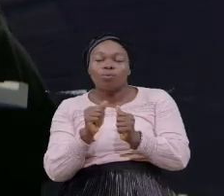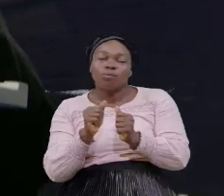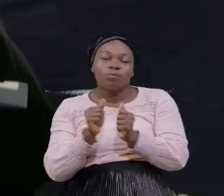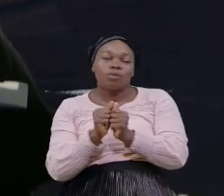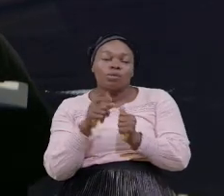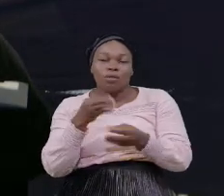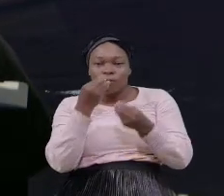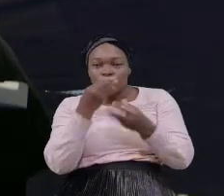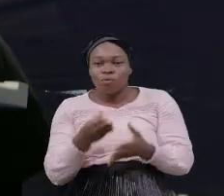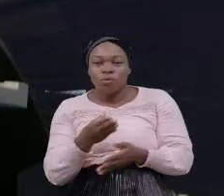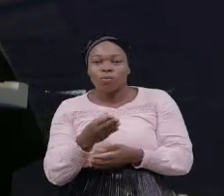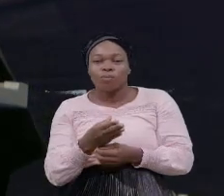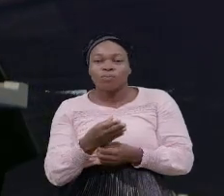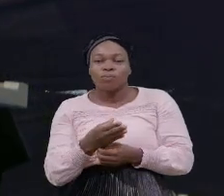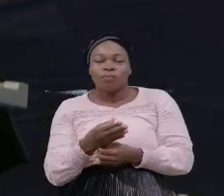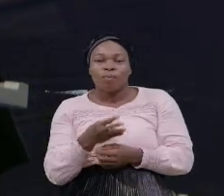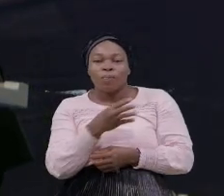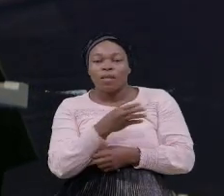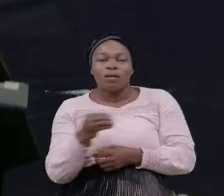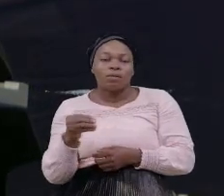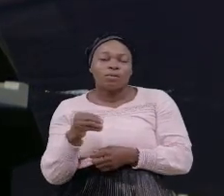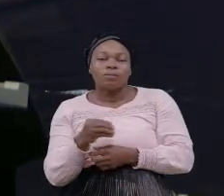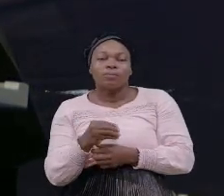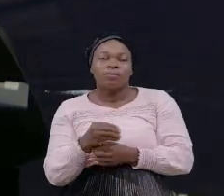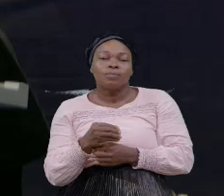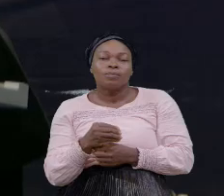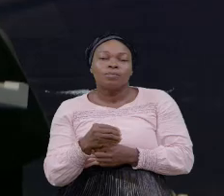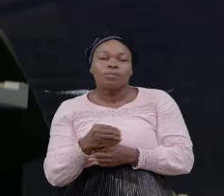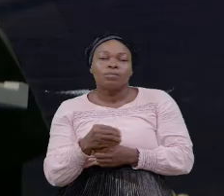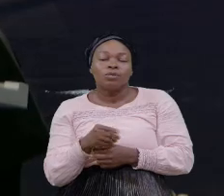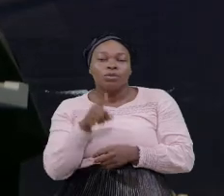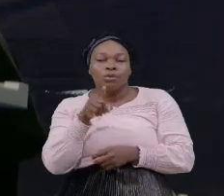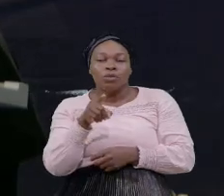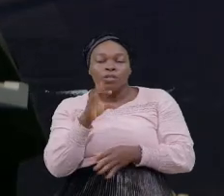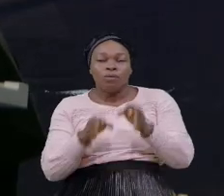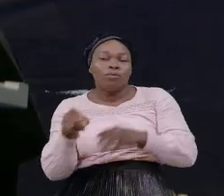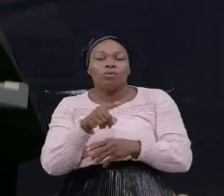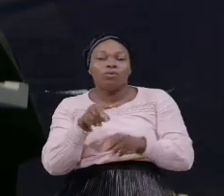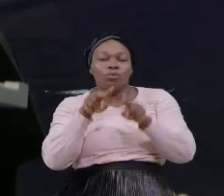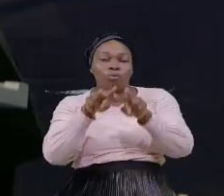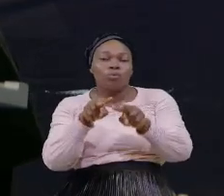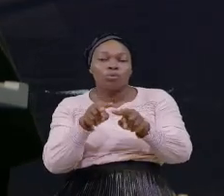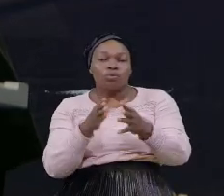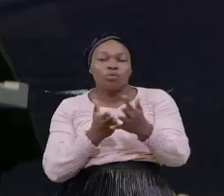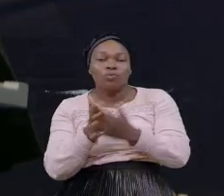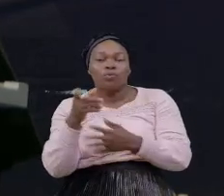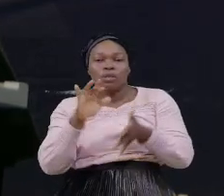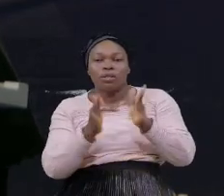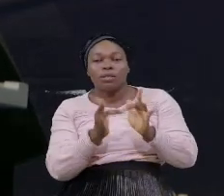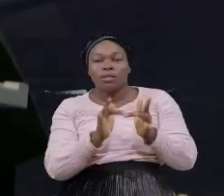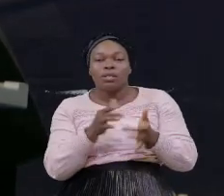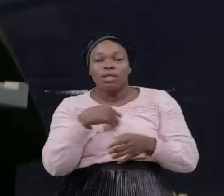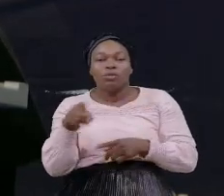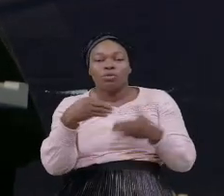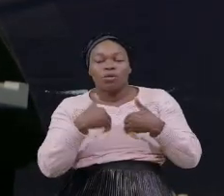I repeat again, you are watching online and you have given your life to Christ after